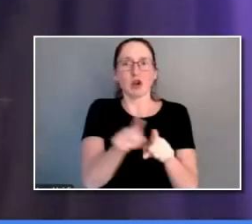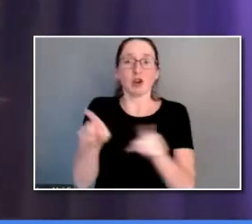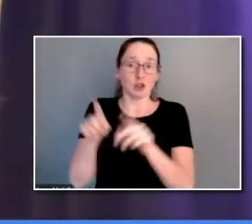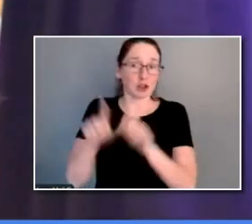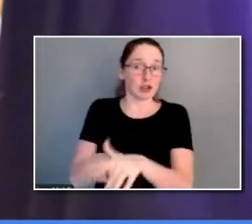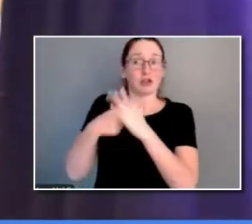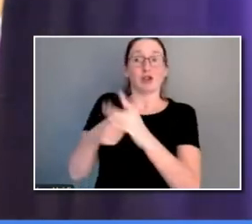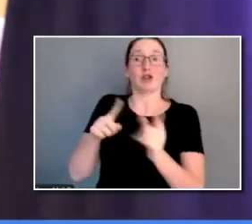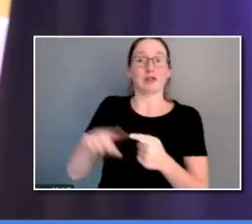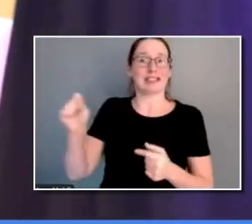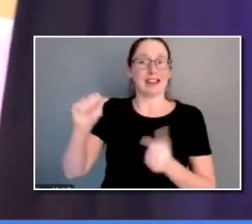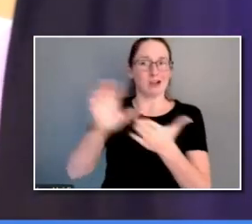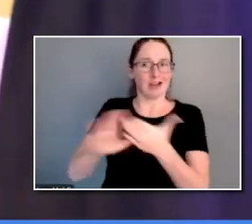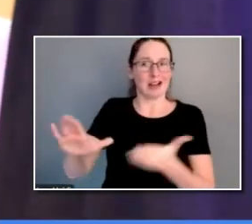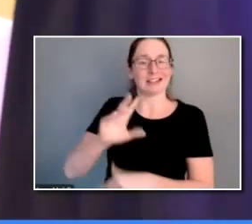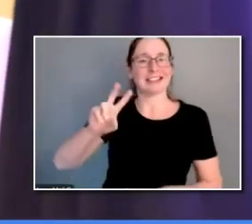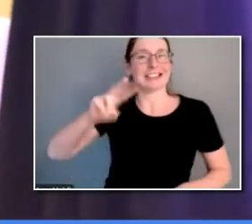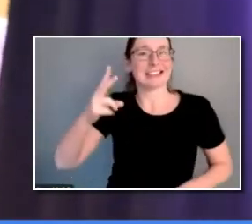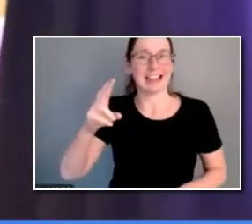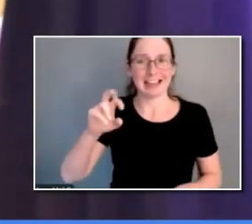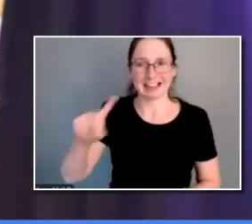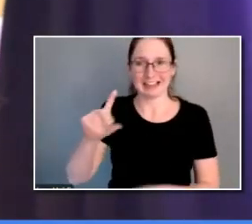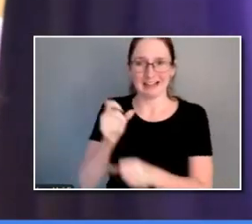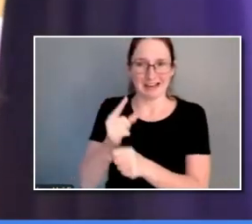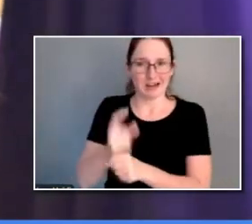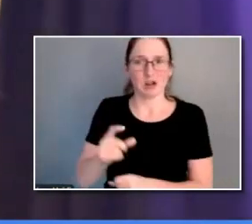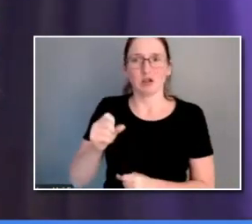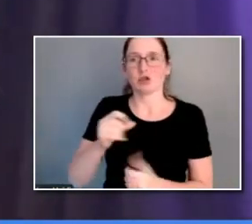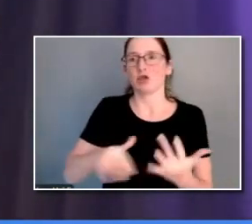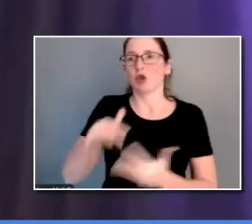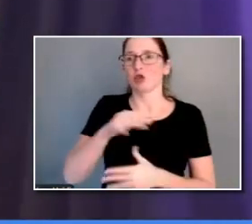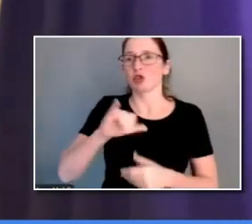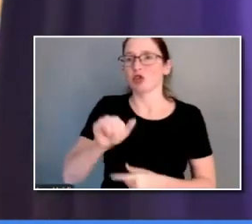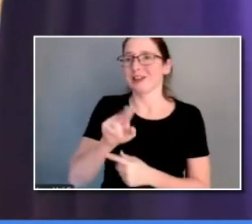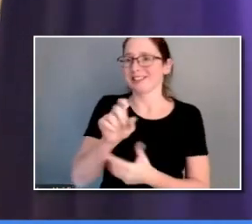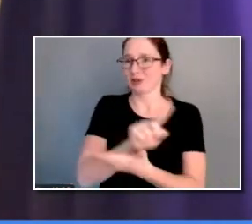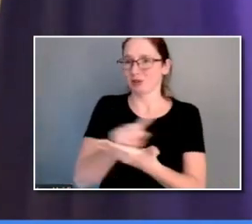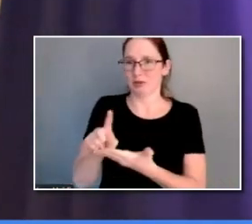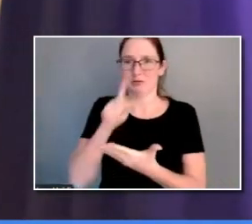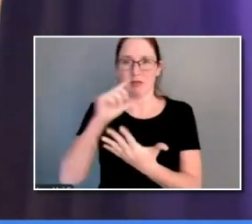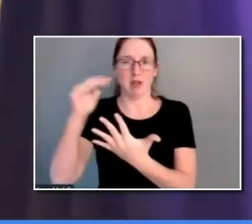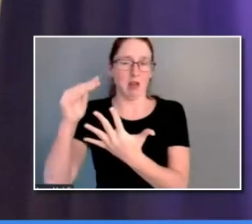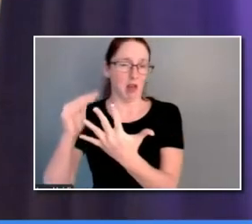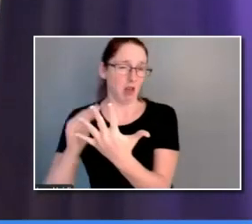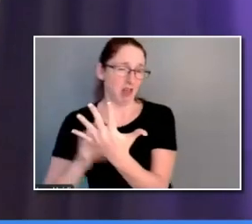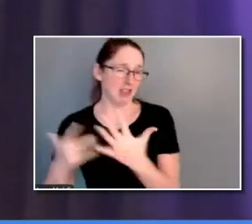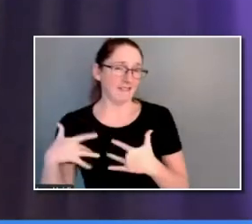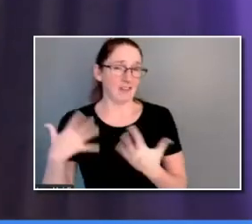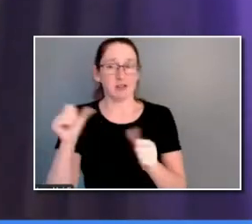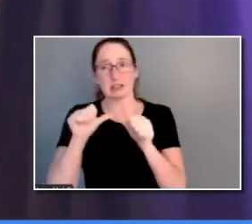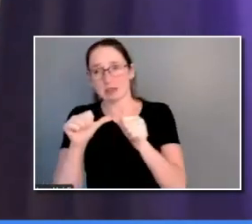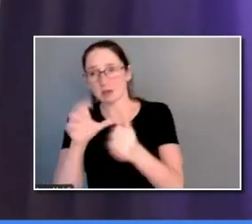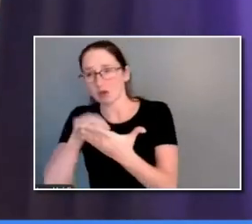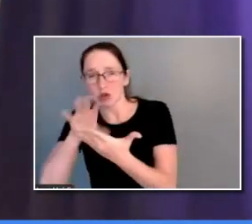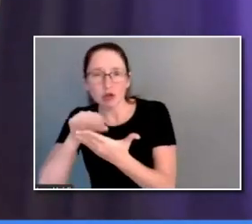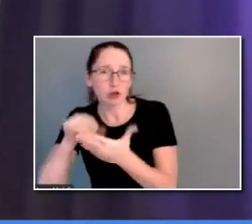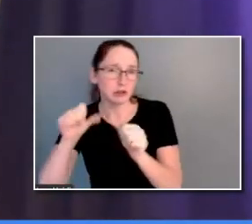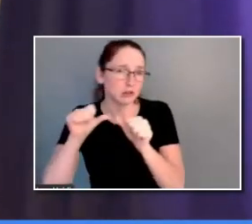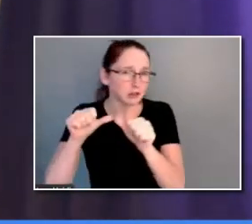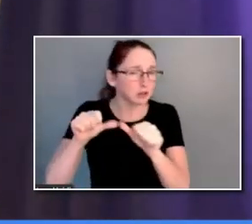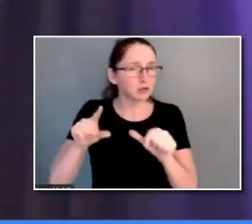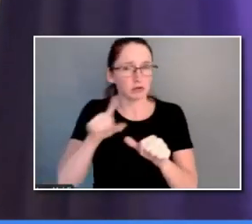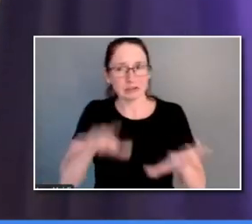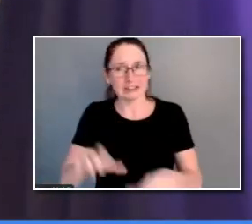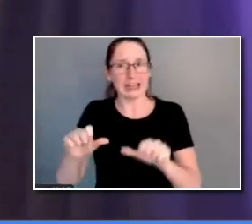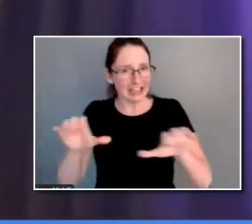to Seattle College's second annual Social Justice Week. And there's a whole list of events where you can continue to learn, continue to take action.